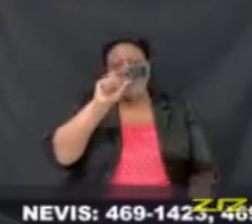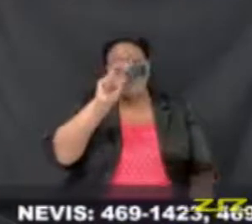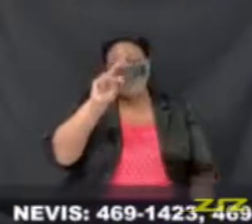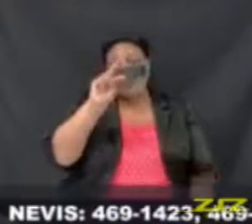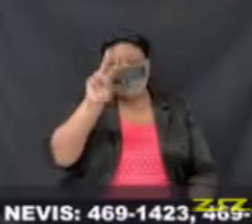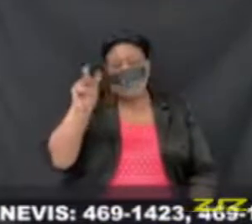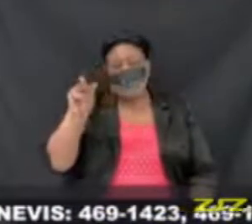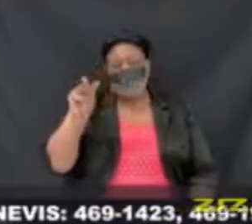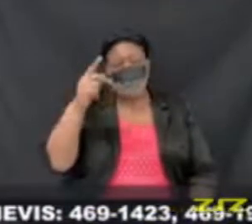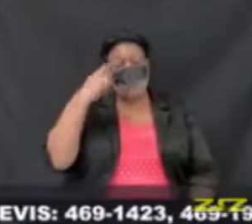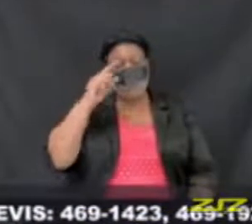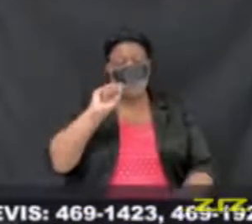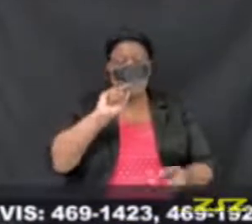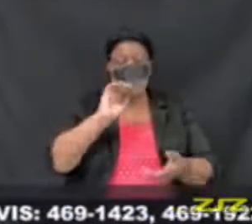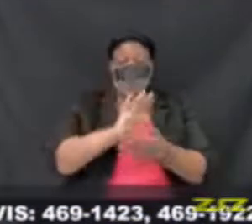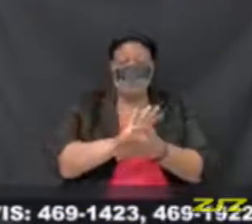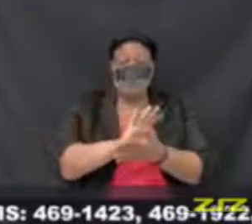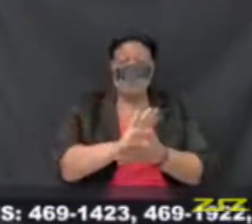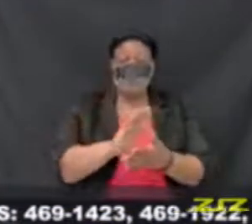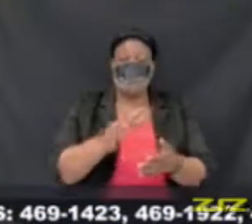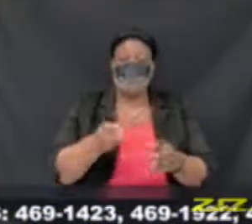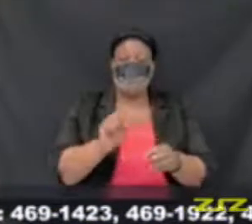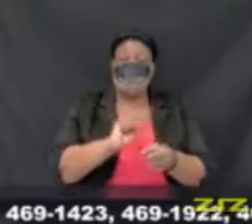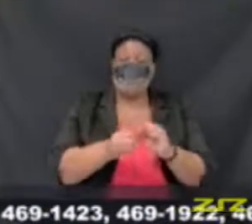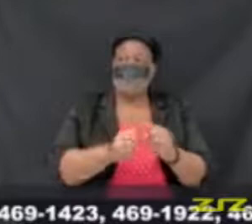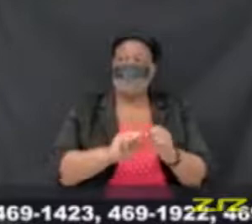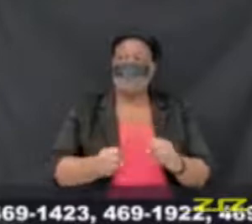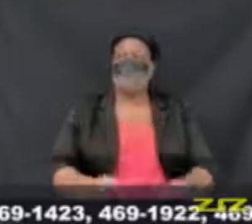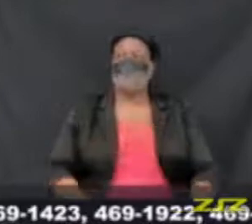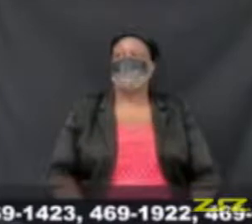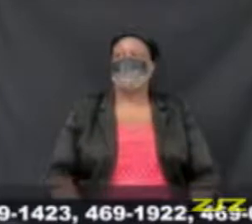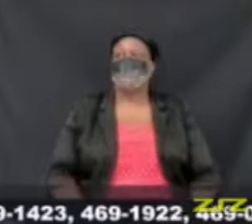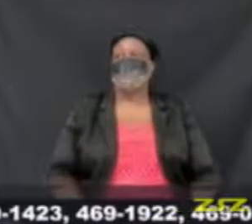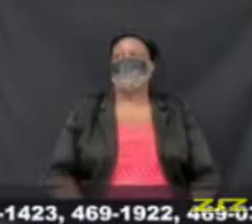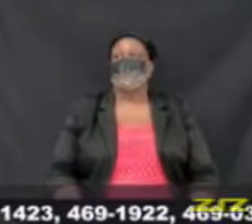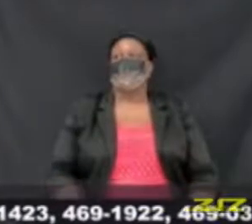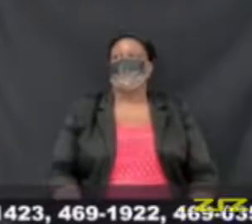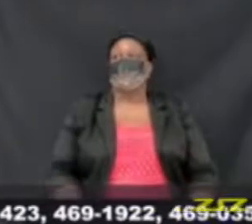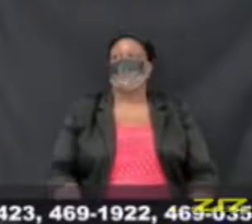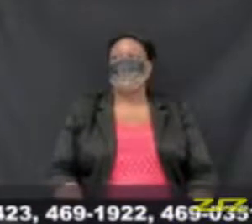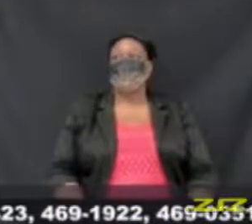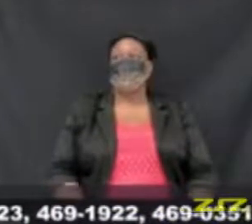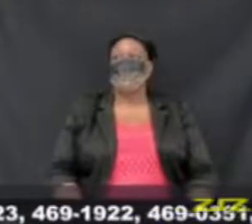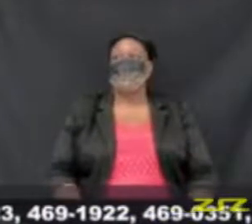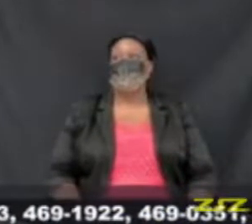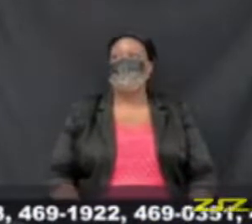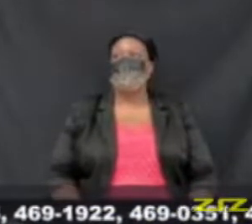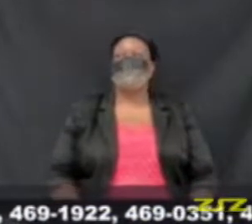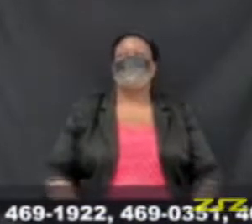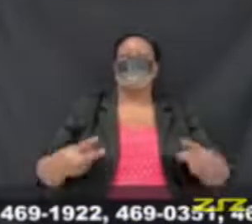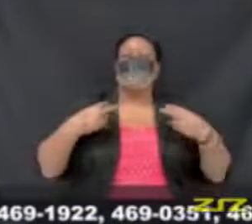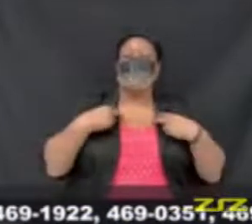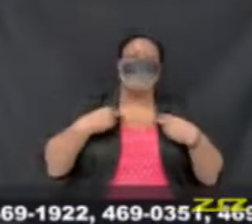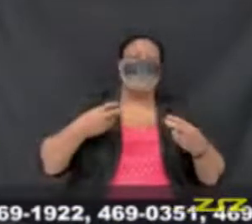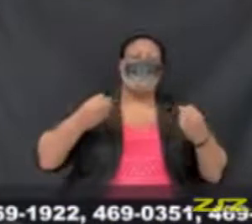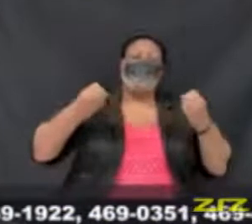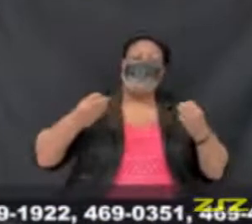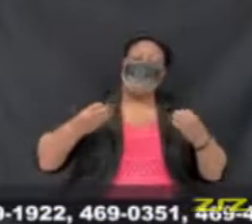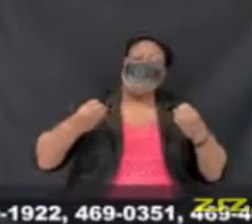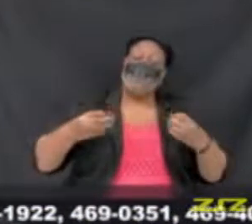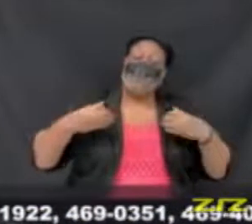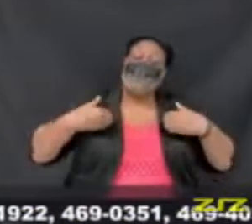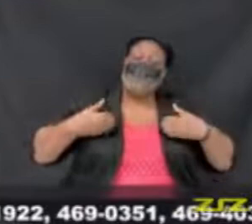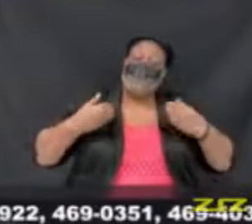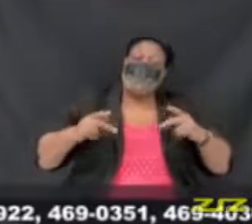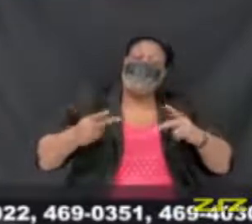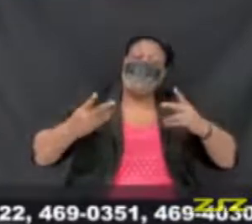and I am happy to announce to the general public that they have a high vaccination rate for the senior team, and that was it's very